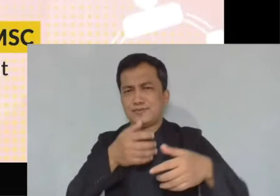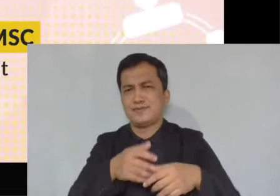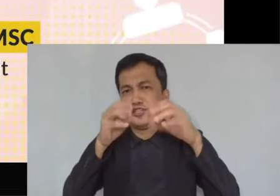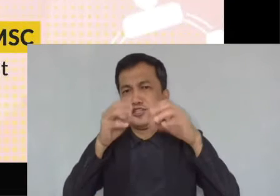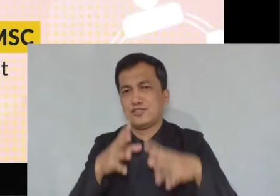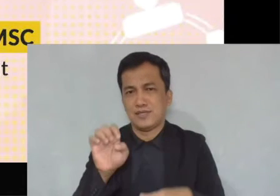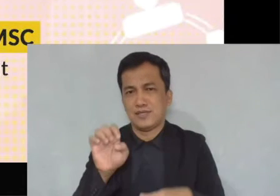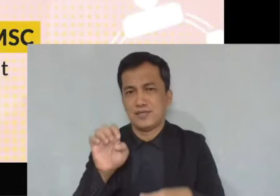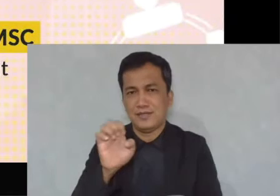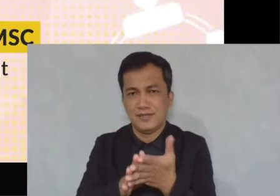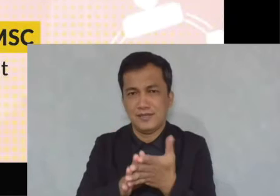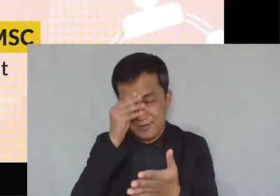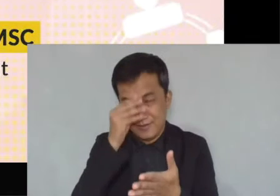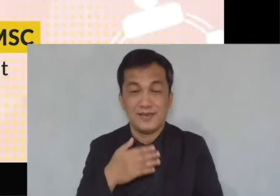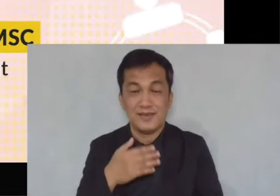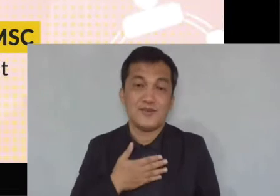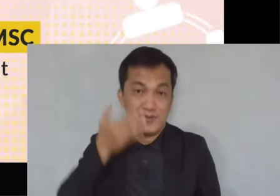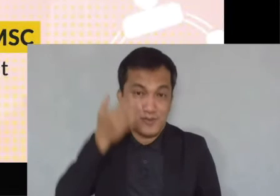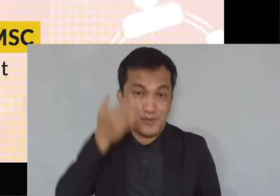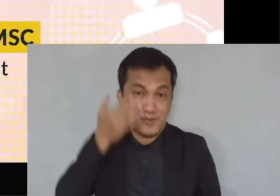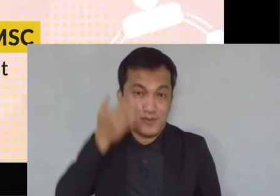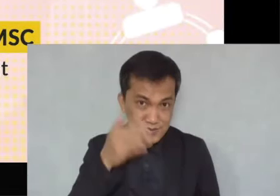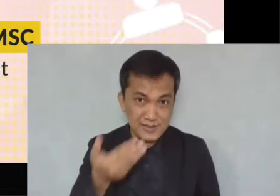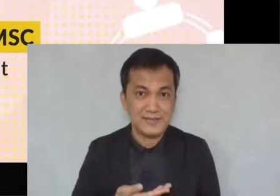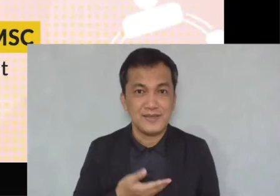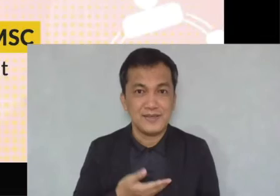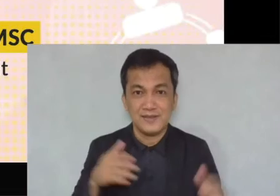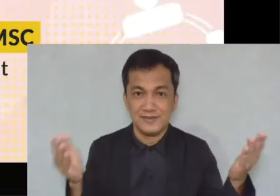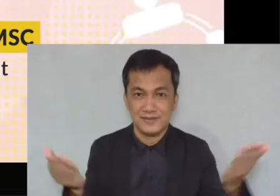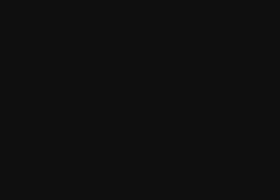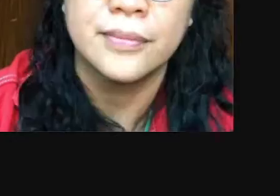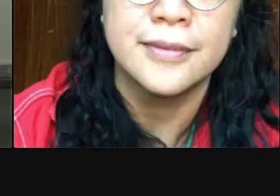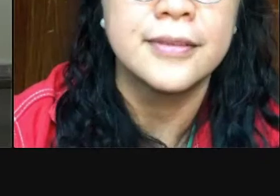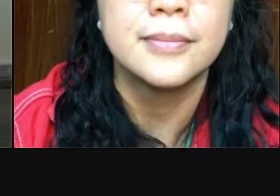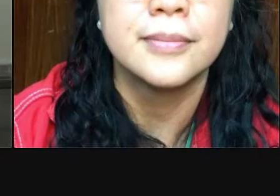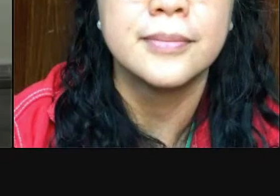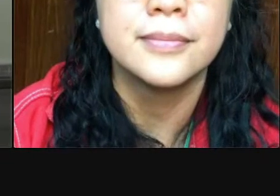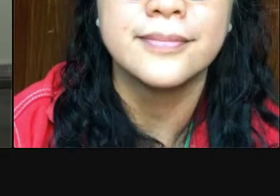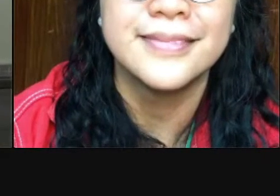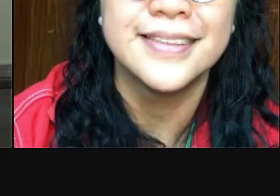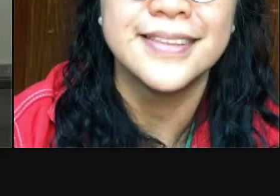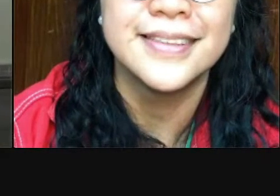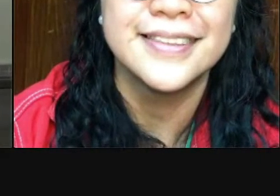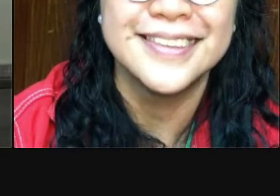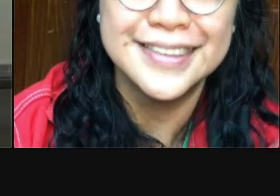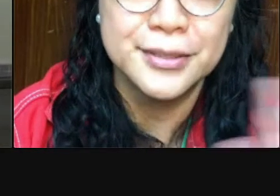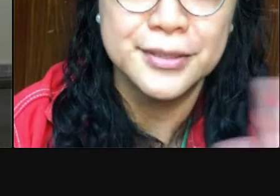e-learning. So please welcome, and I am now giving the floor to Dr. Iris